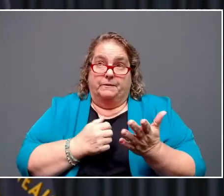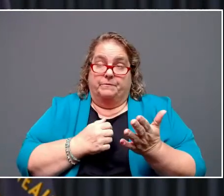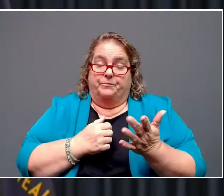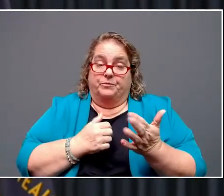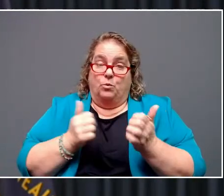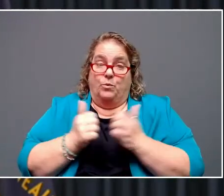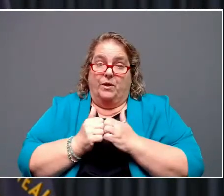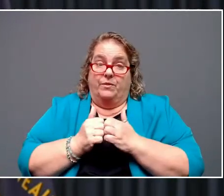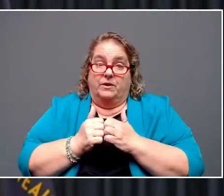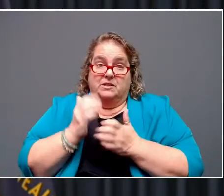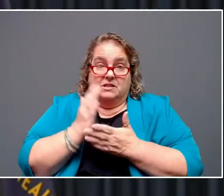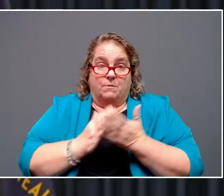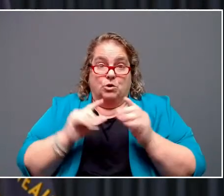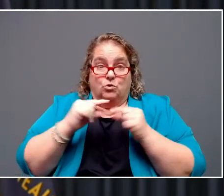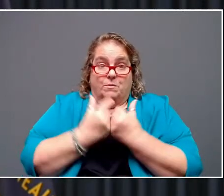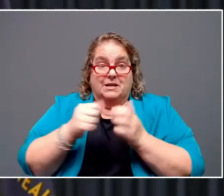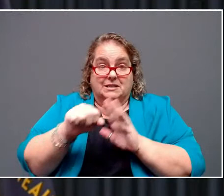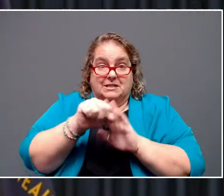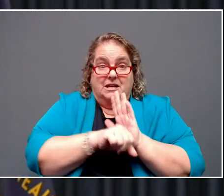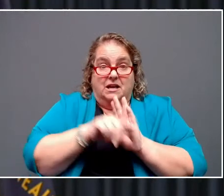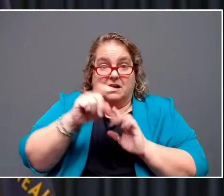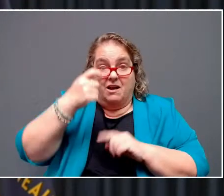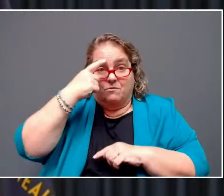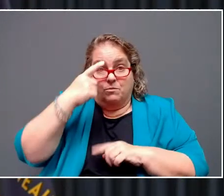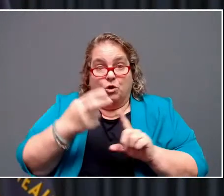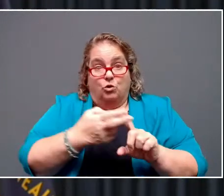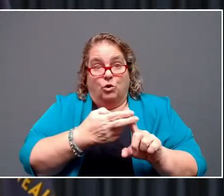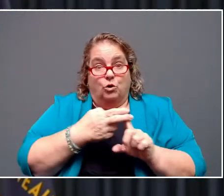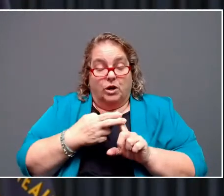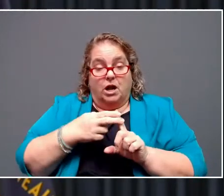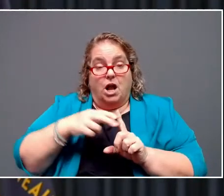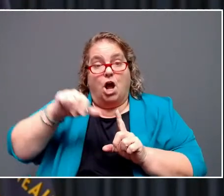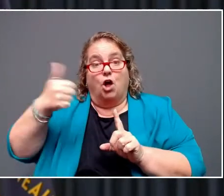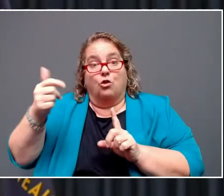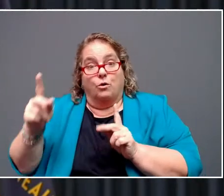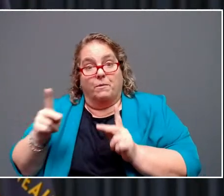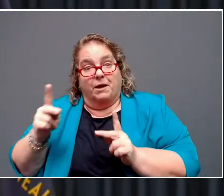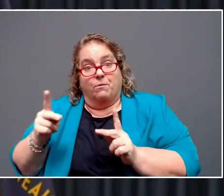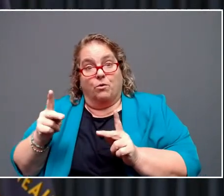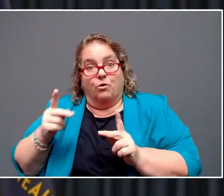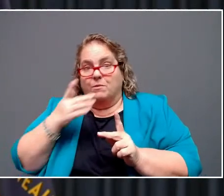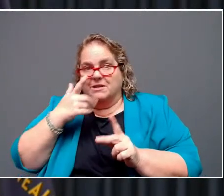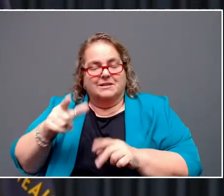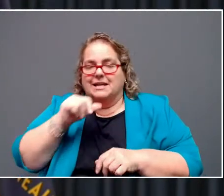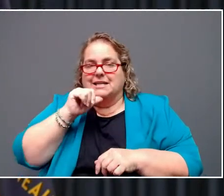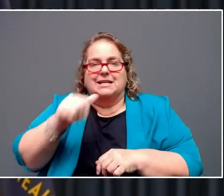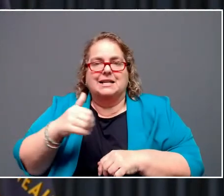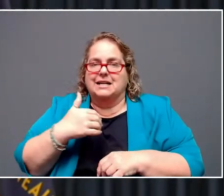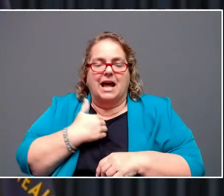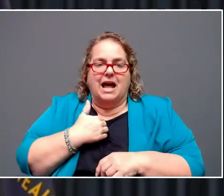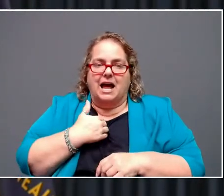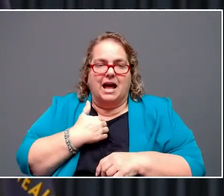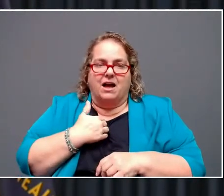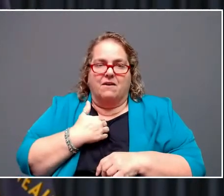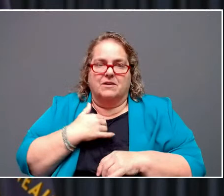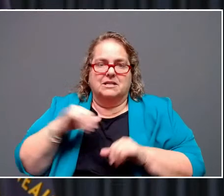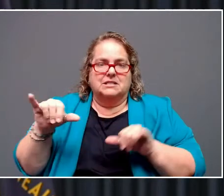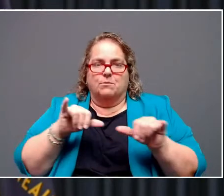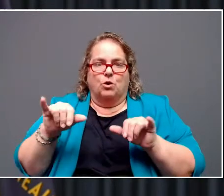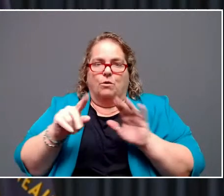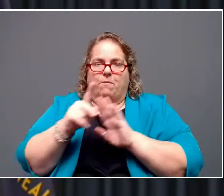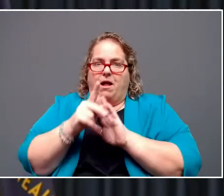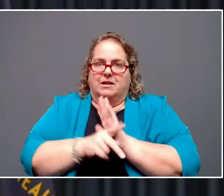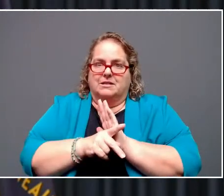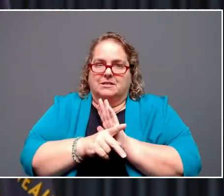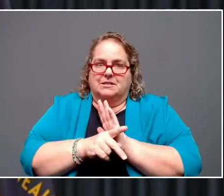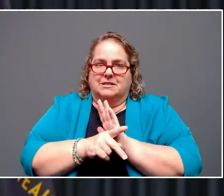some groups in state government recruiting other people because they didn't have a similar policy. On the social